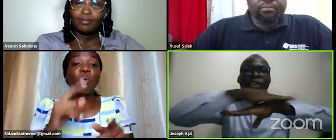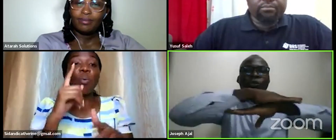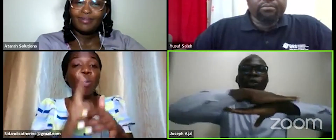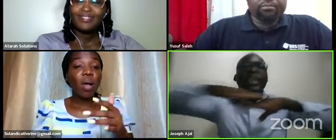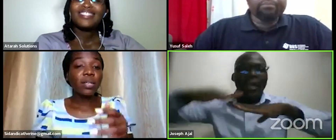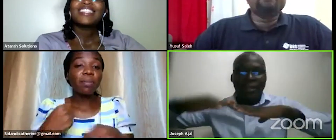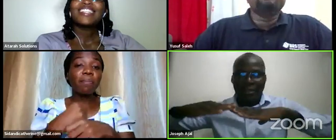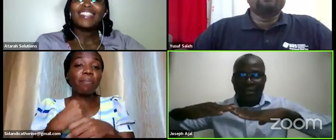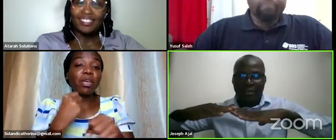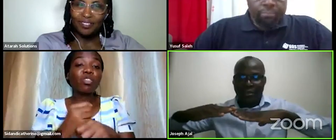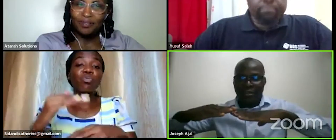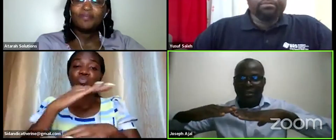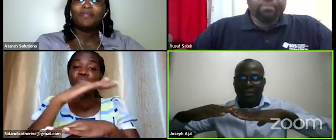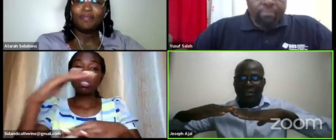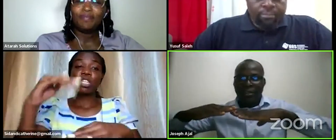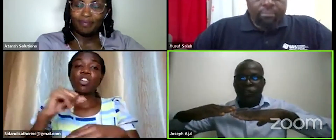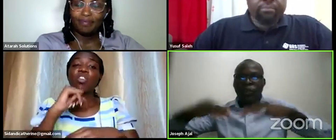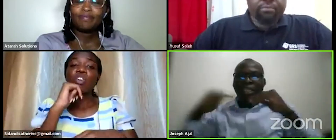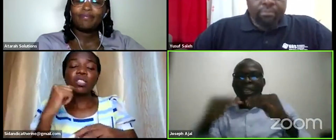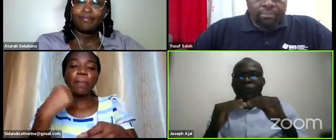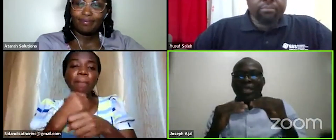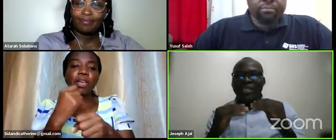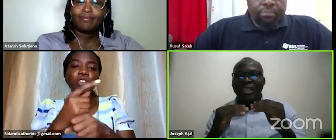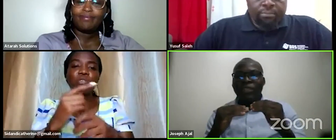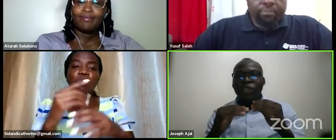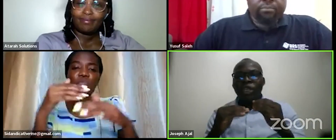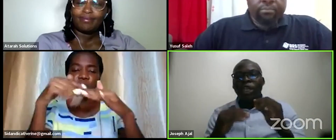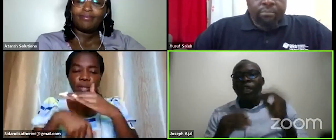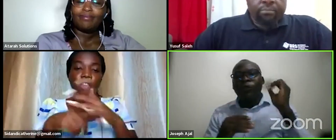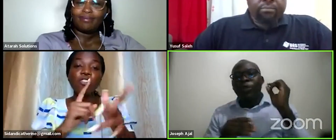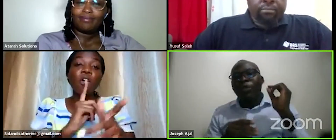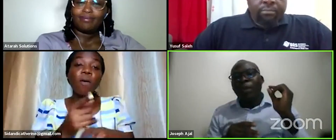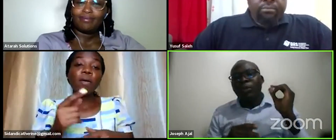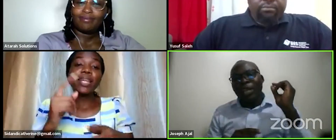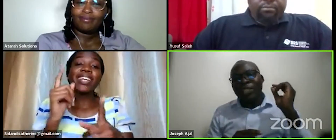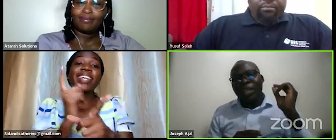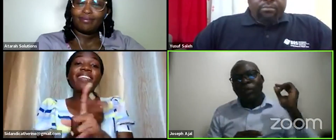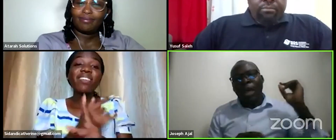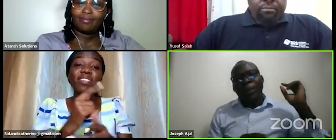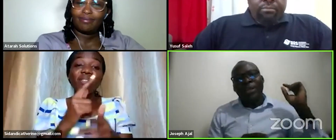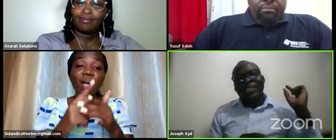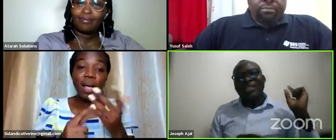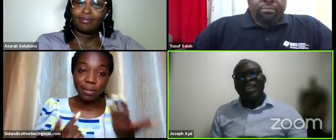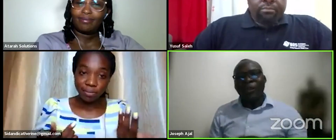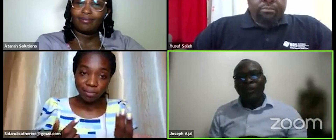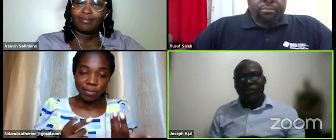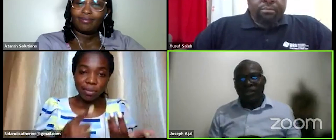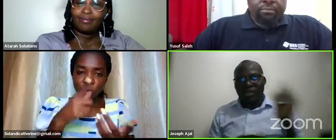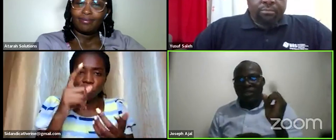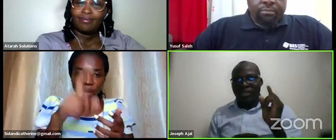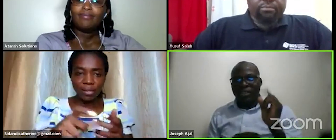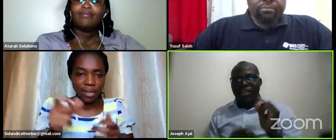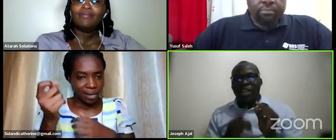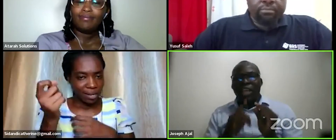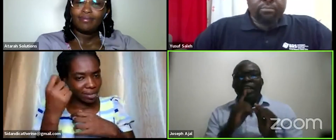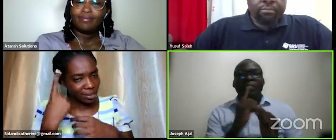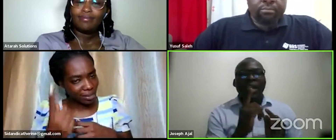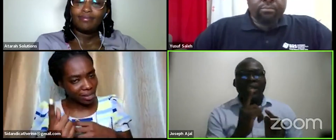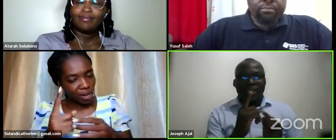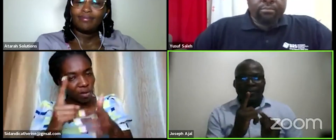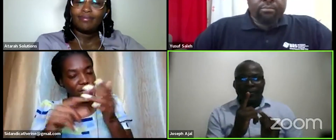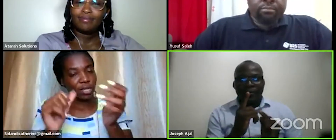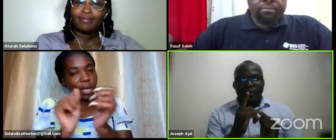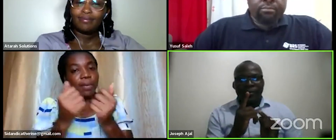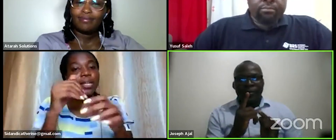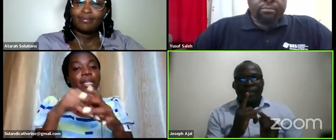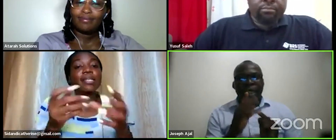not get you here. So the difference is you've got to be able to understand what happens in sales, in